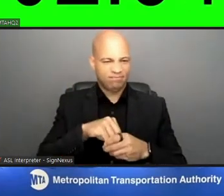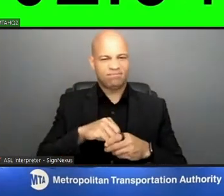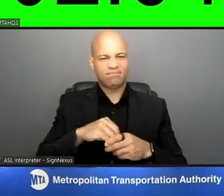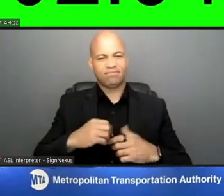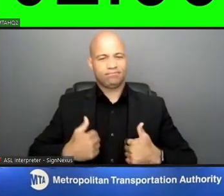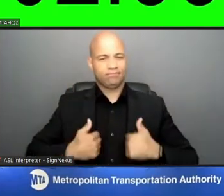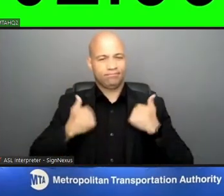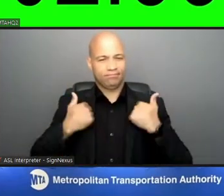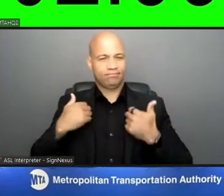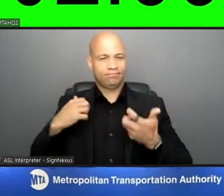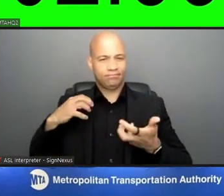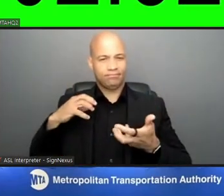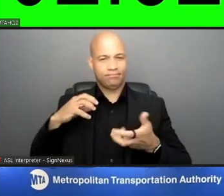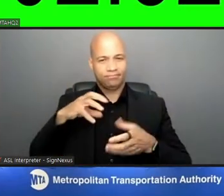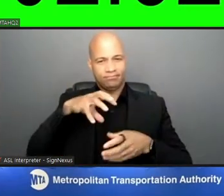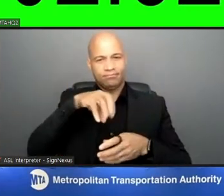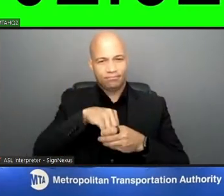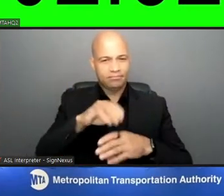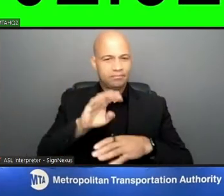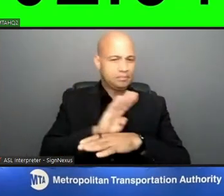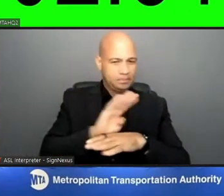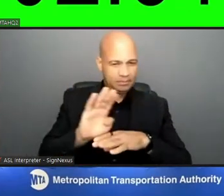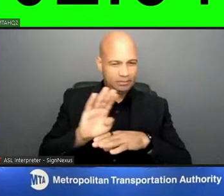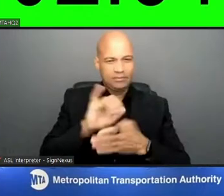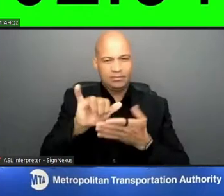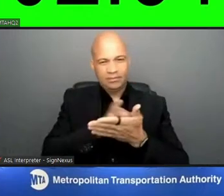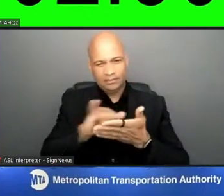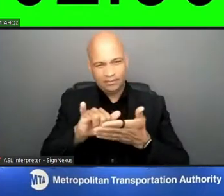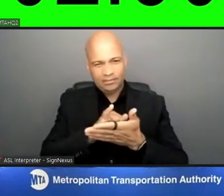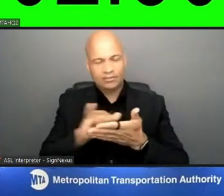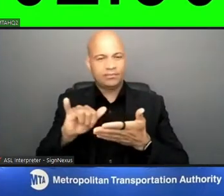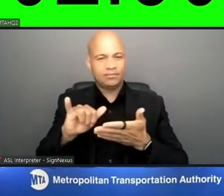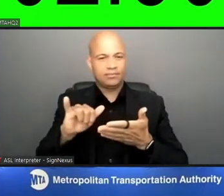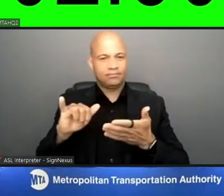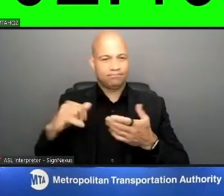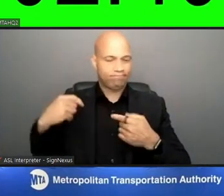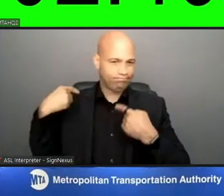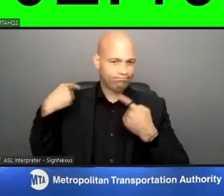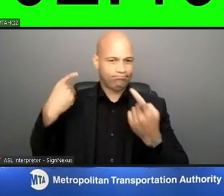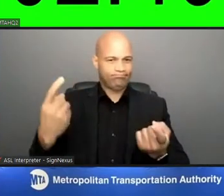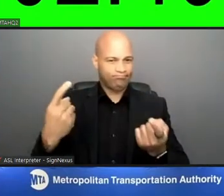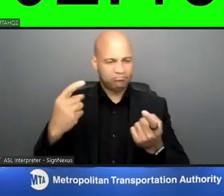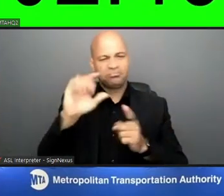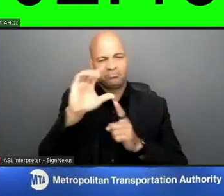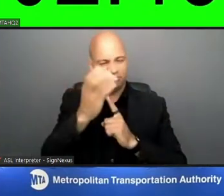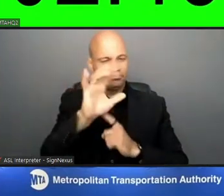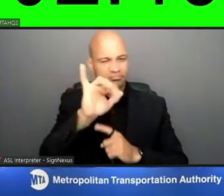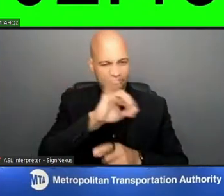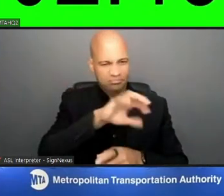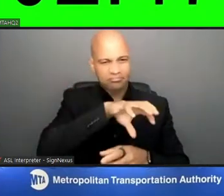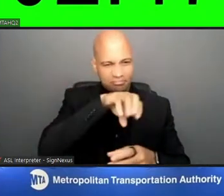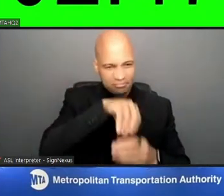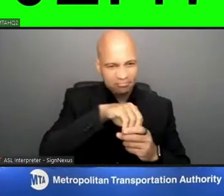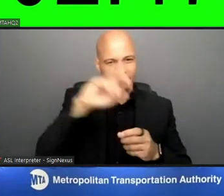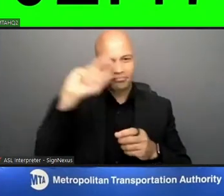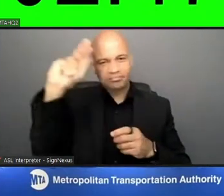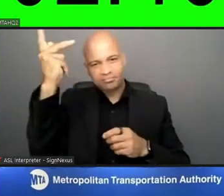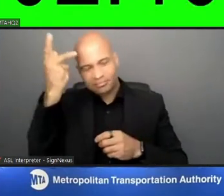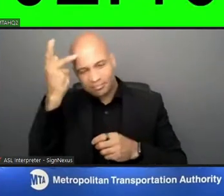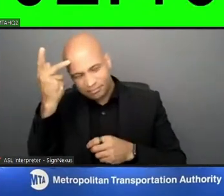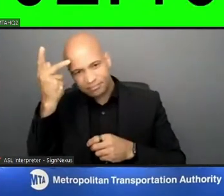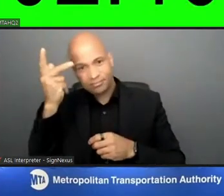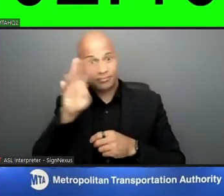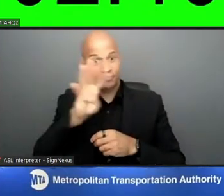of New York City for more than 70 years as an automobile driver in our city for more than 50 of those years